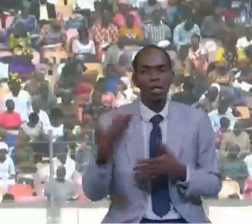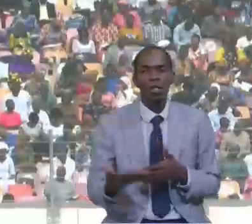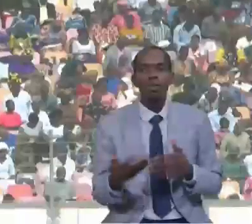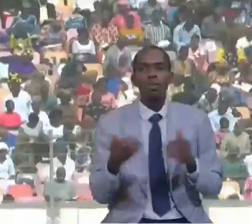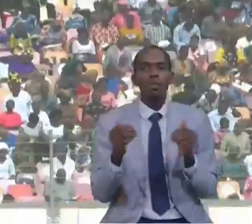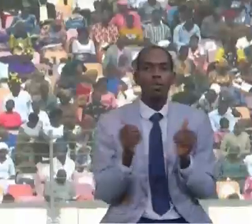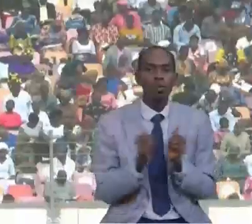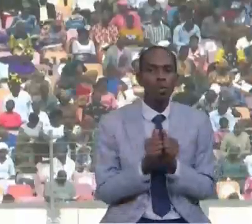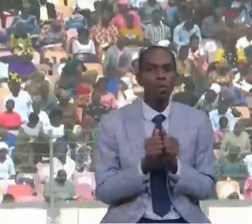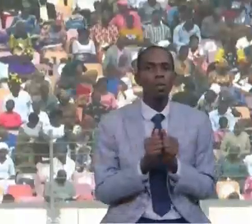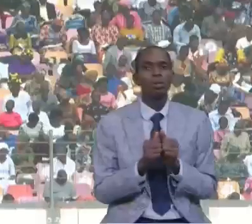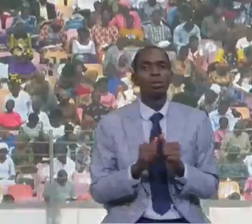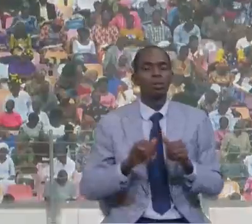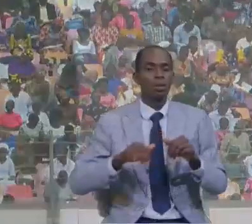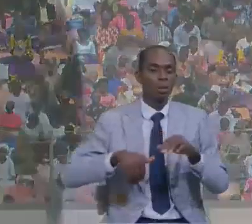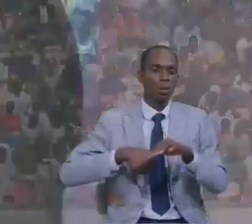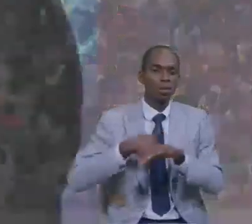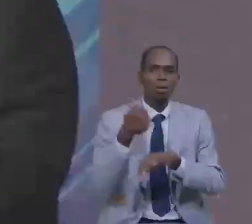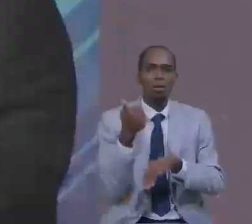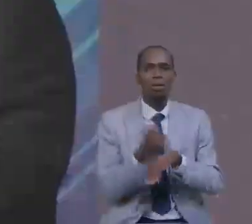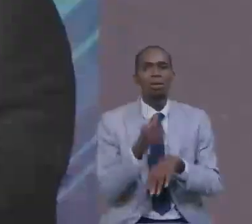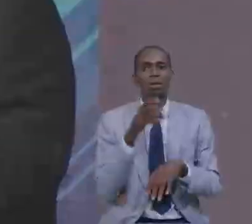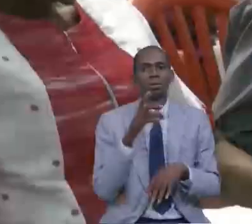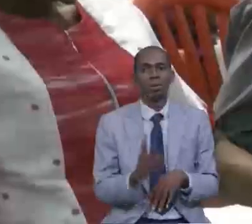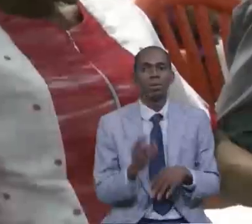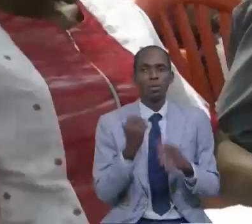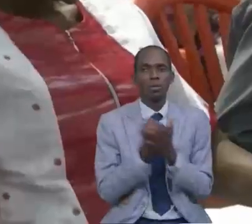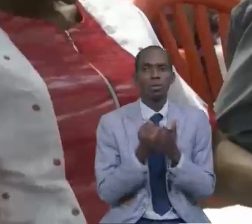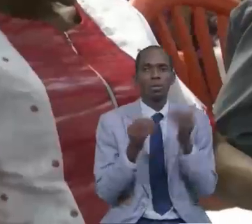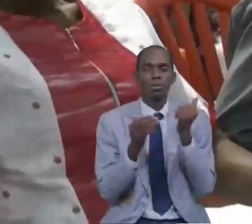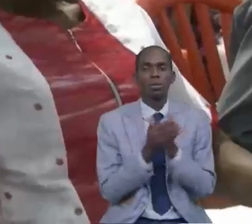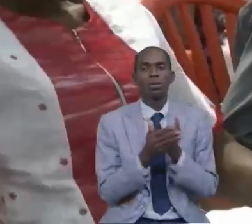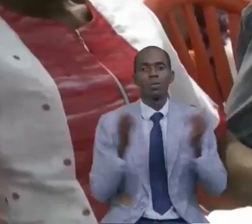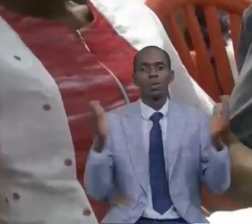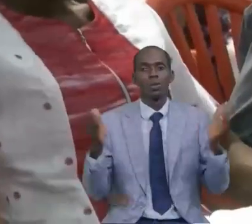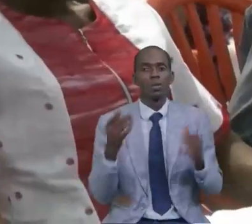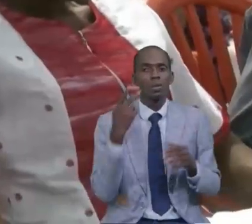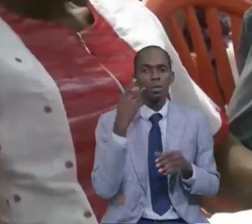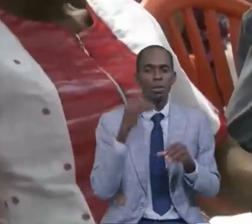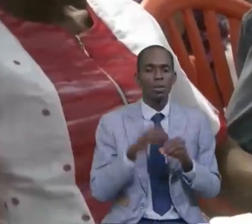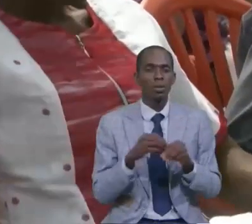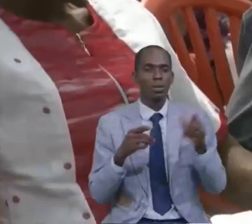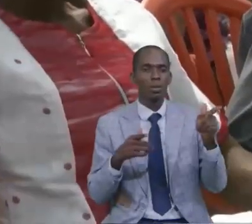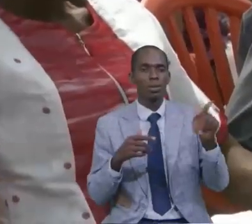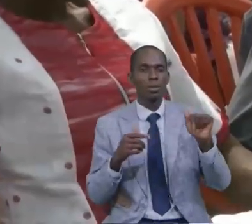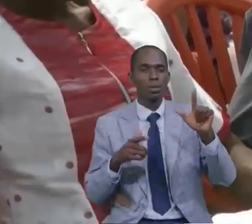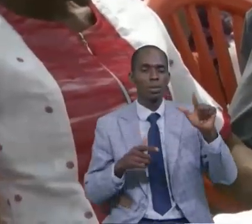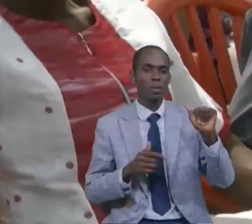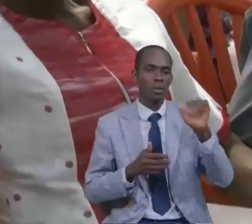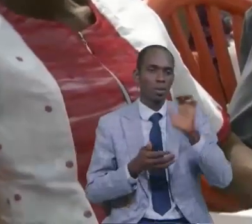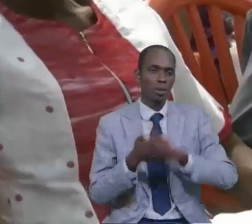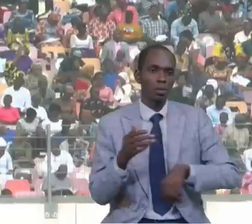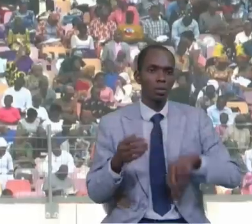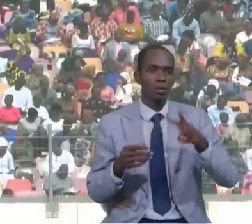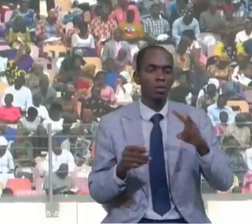2, reading from verse 20. Galatians chapter 2, verse 20. I am crucified with